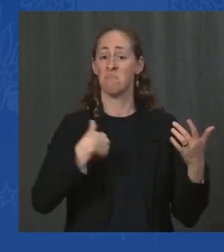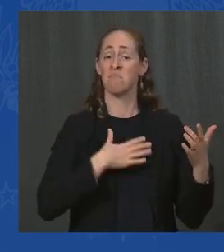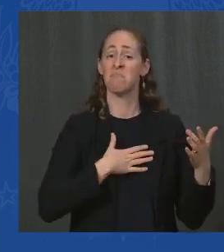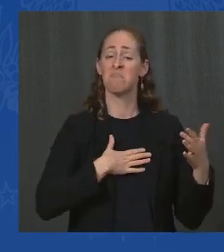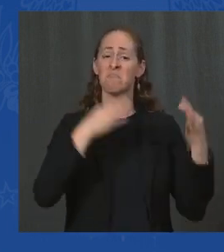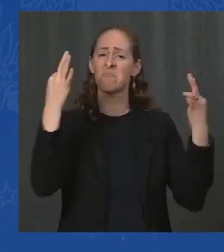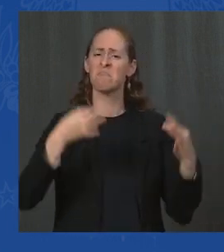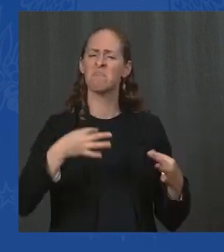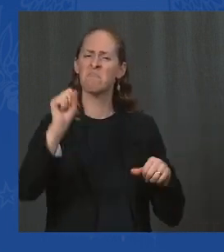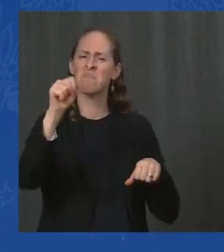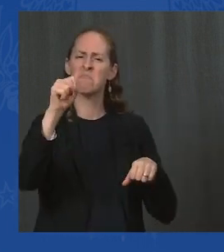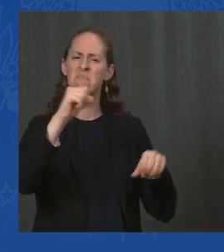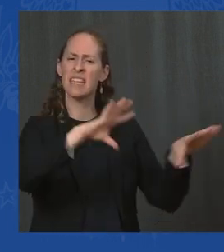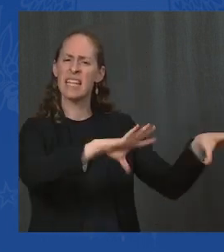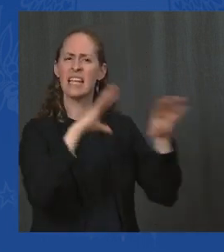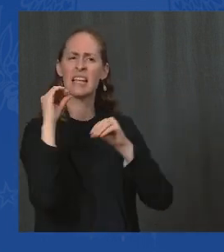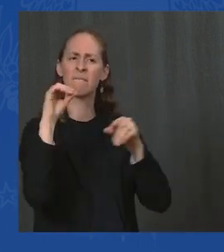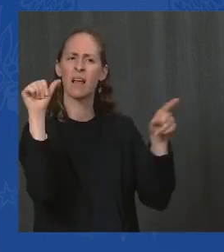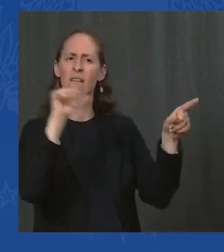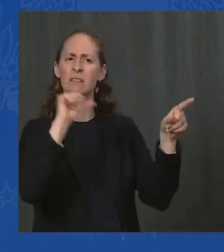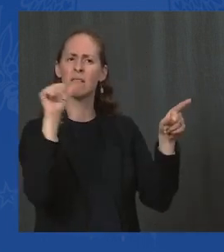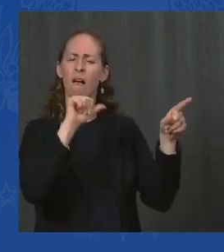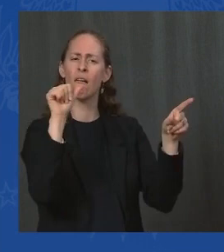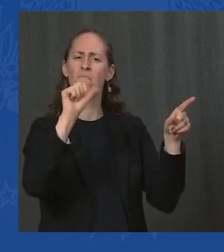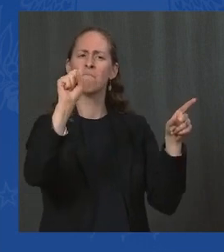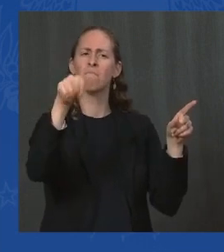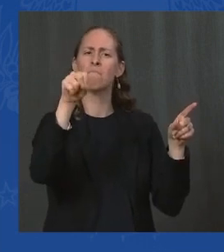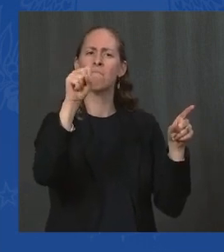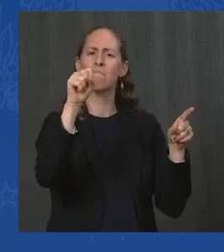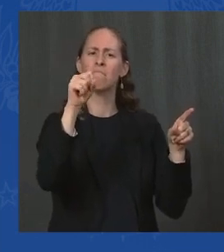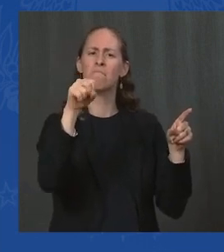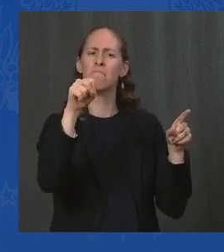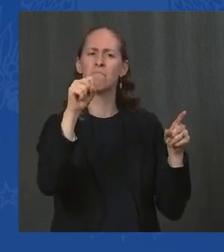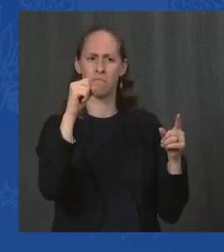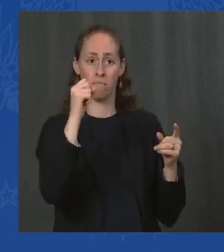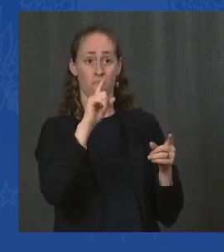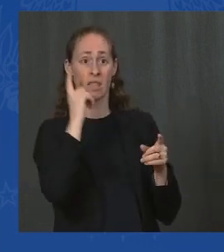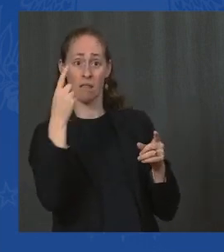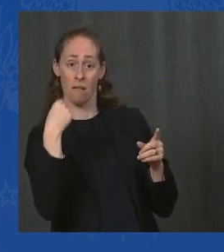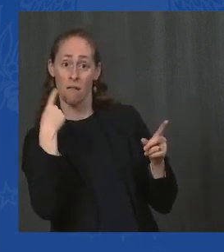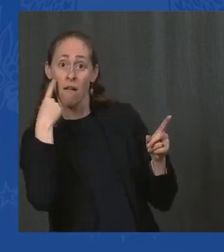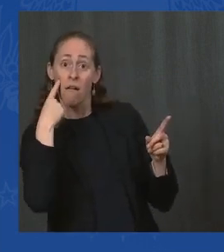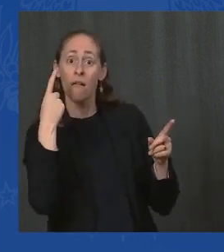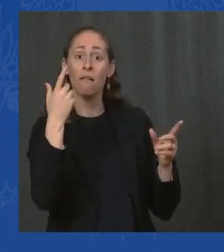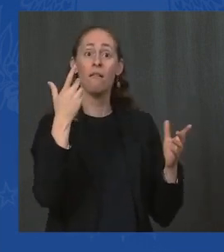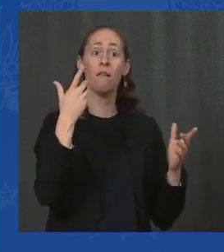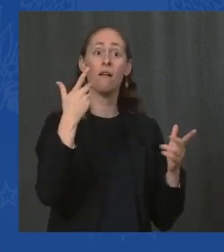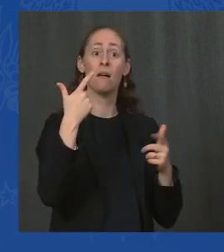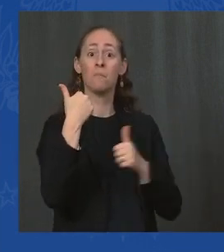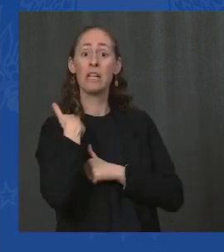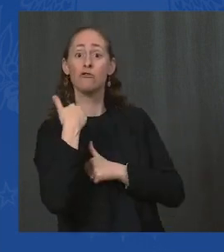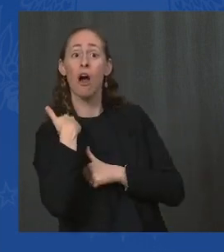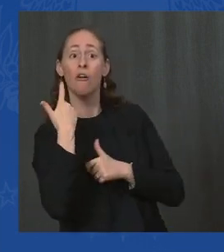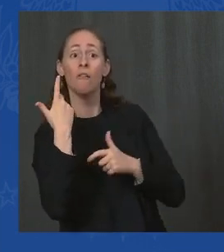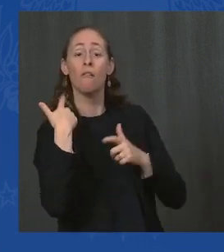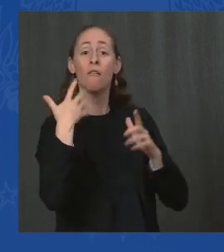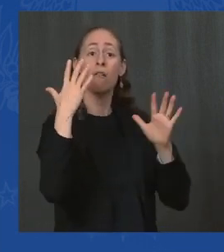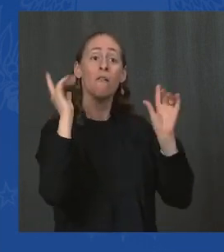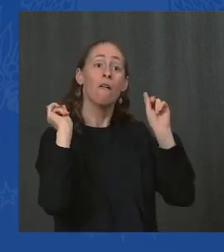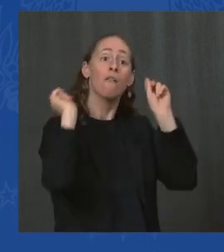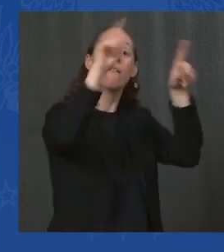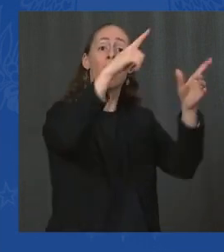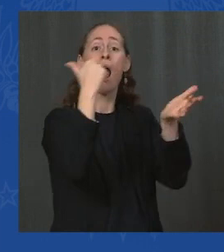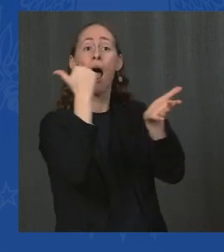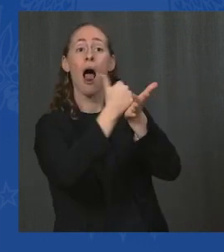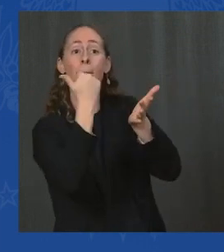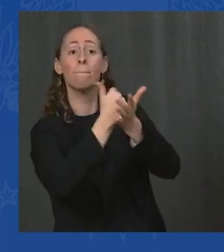era of major military operations to remake other countries.